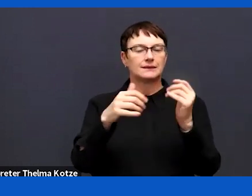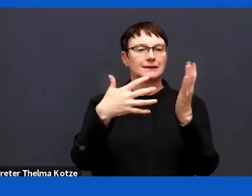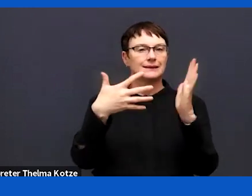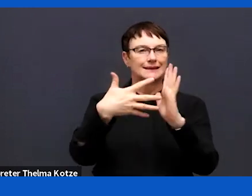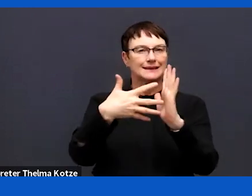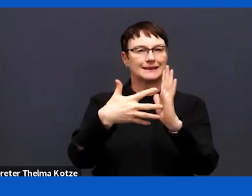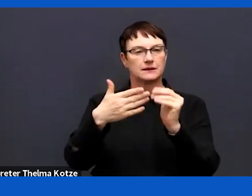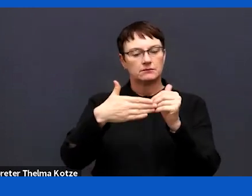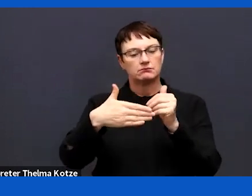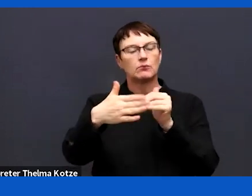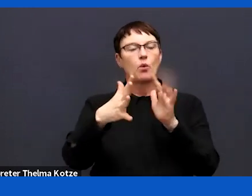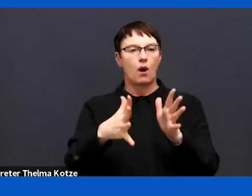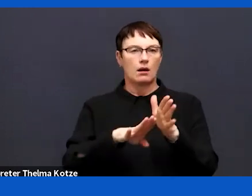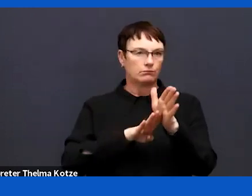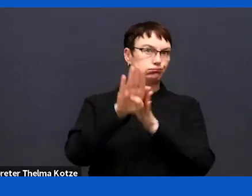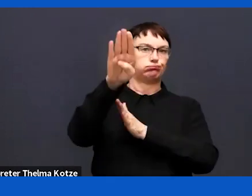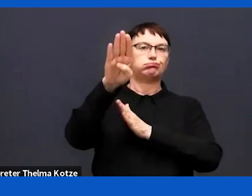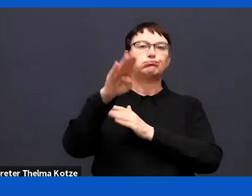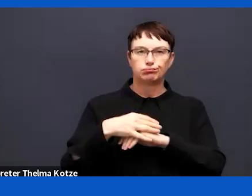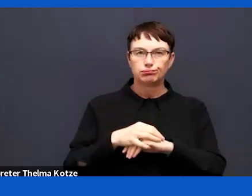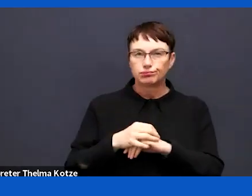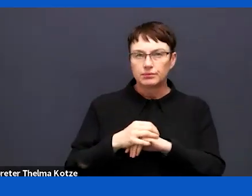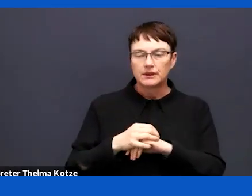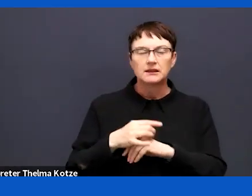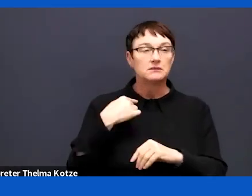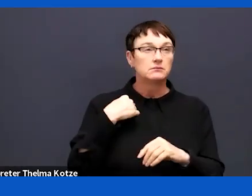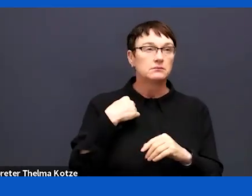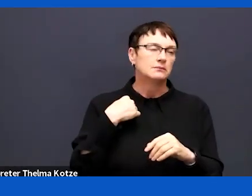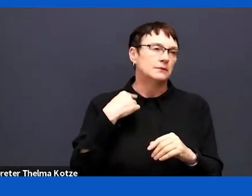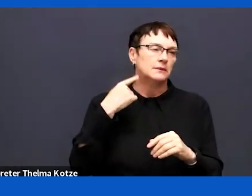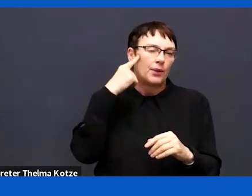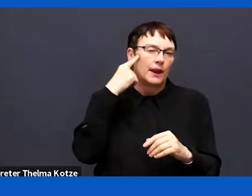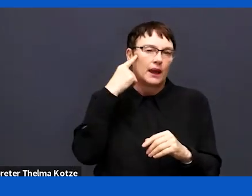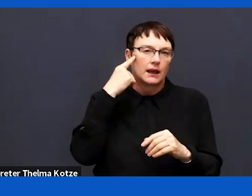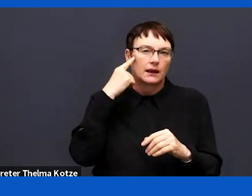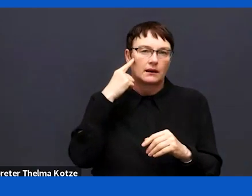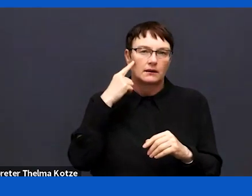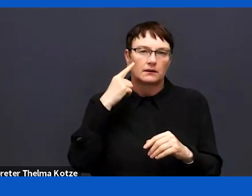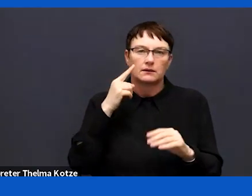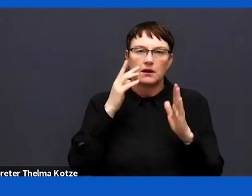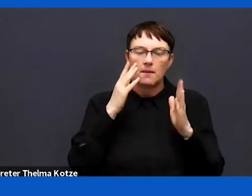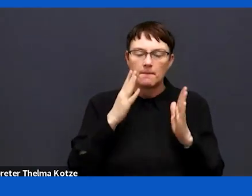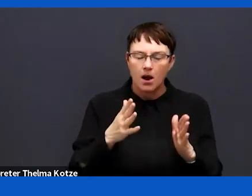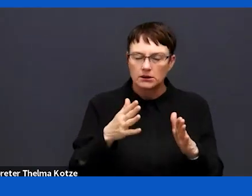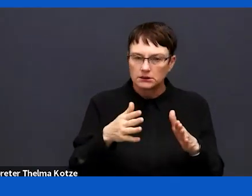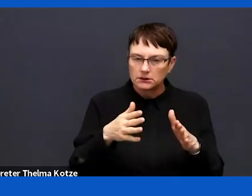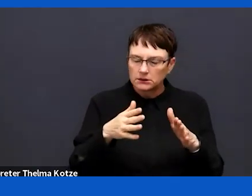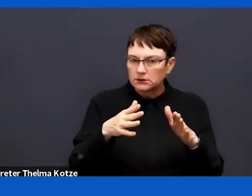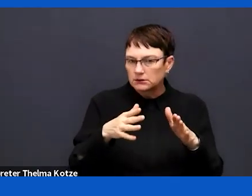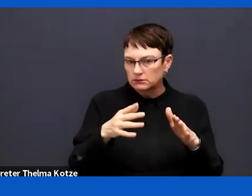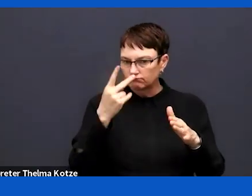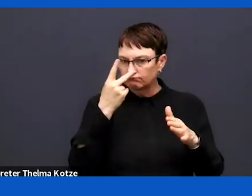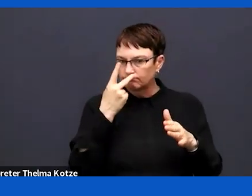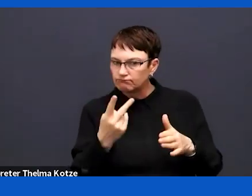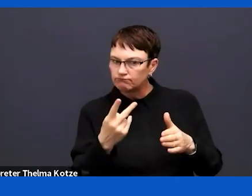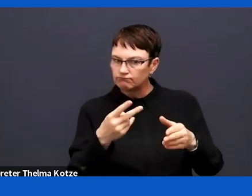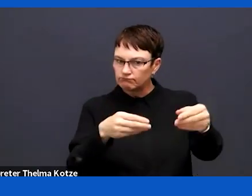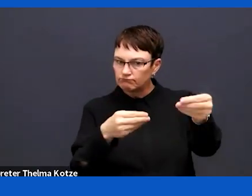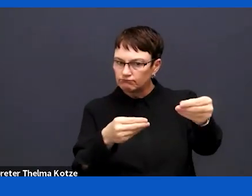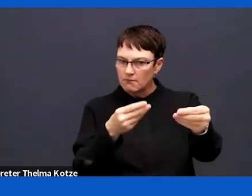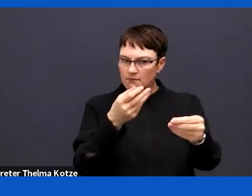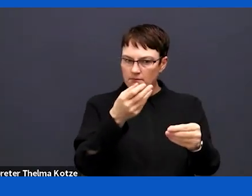Being able to get better understanding of what's on the page and make predictions of what's going